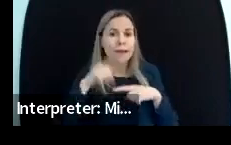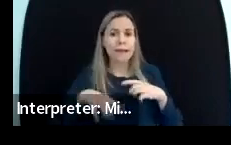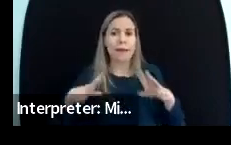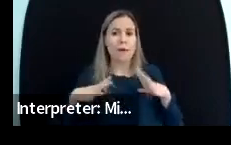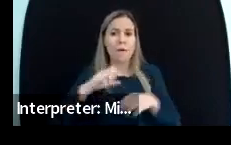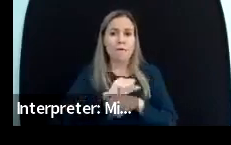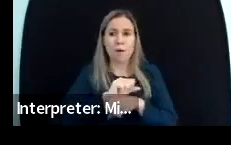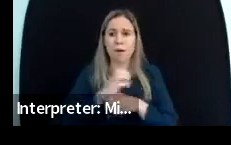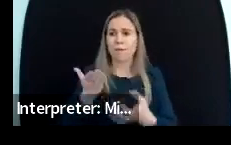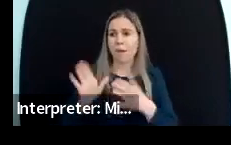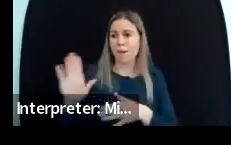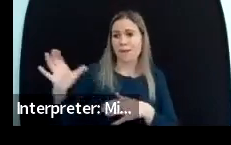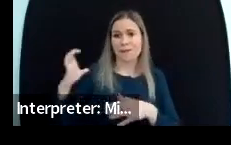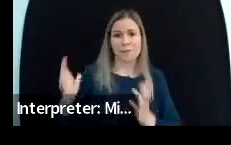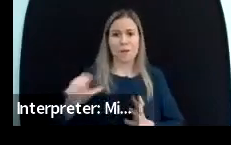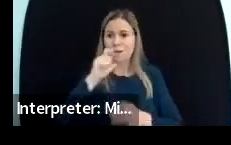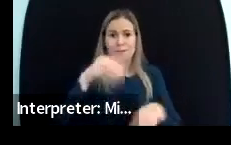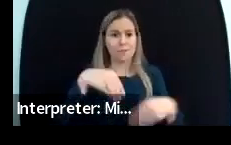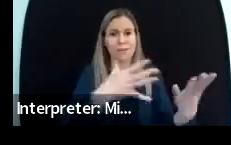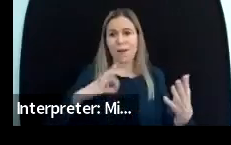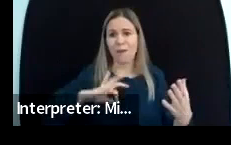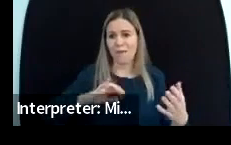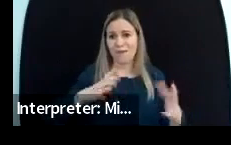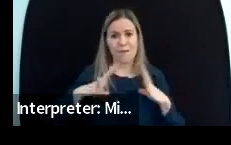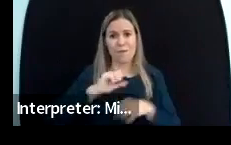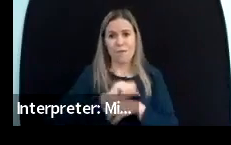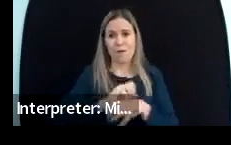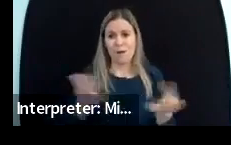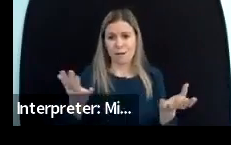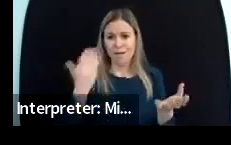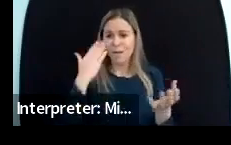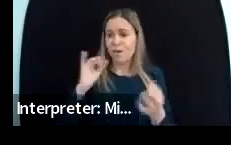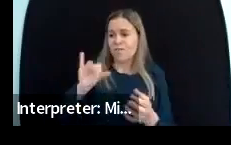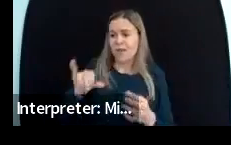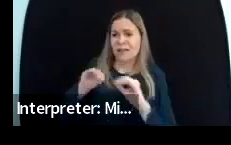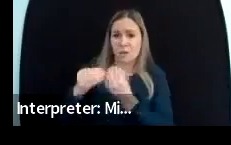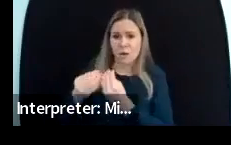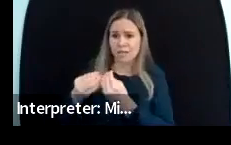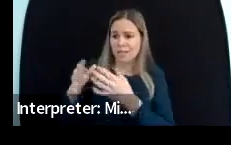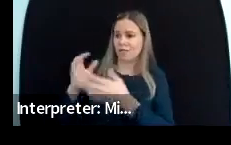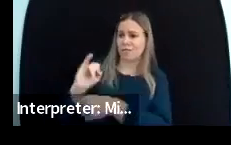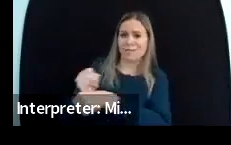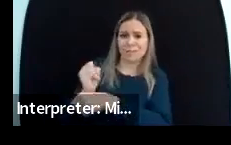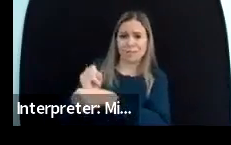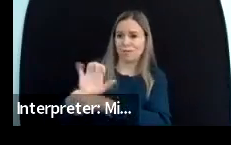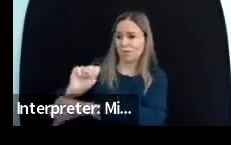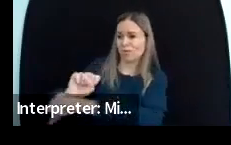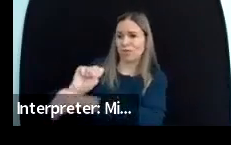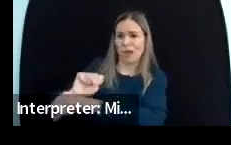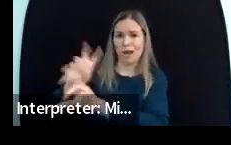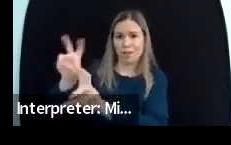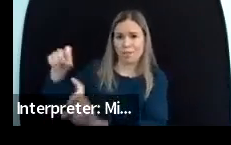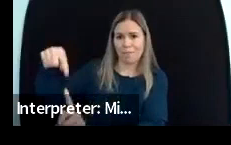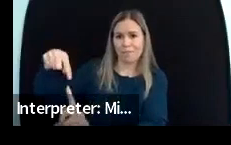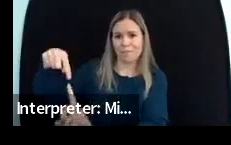employer doesn't provide that kind of benefit. So that's an organizational or an institutional issue, which is really a good example